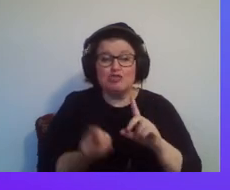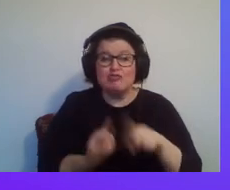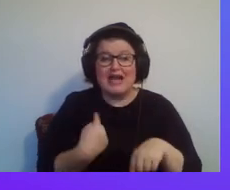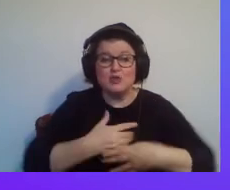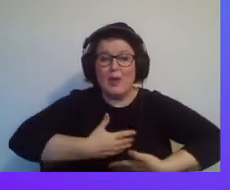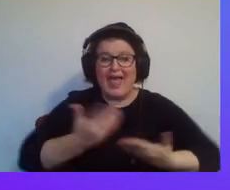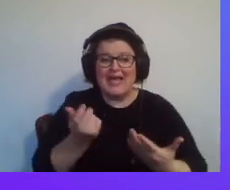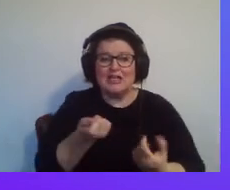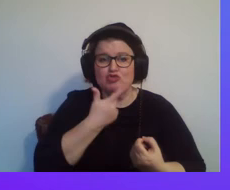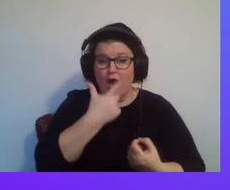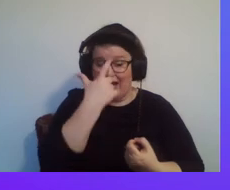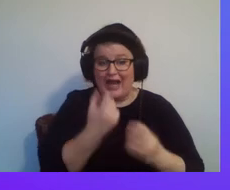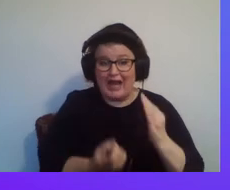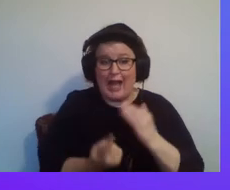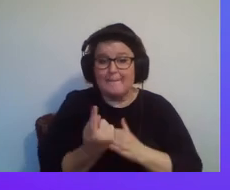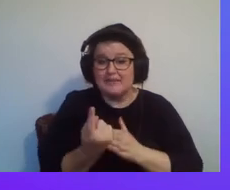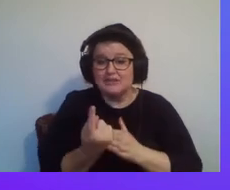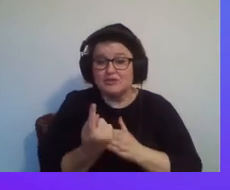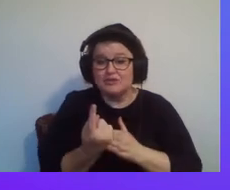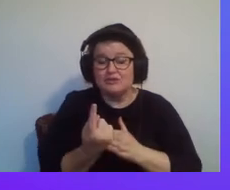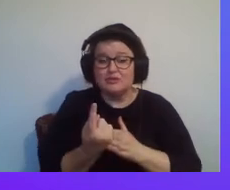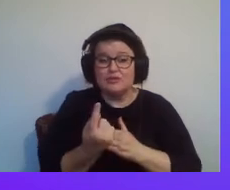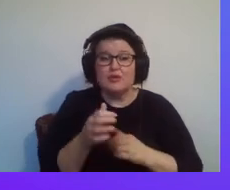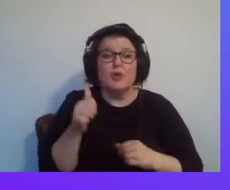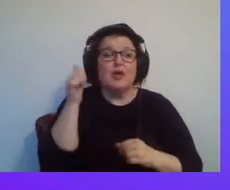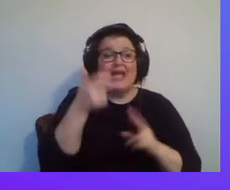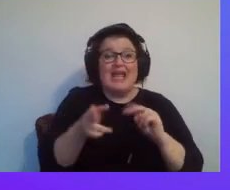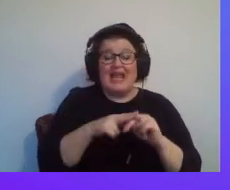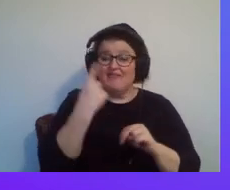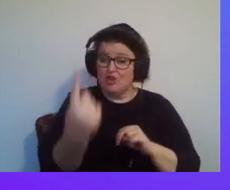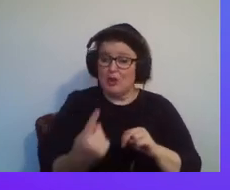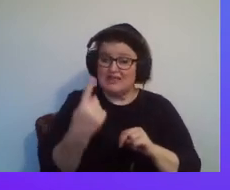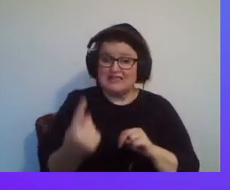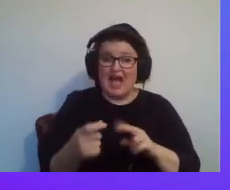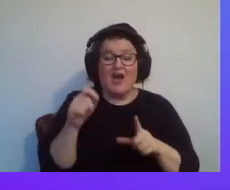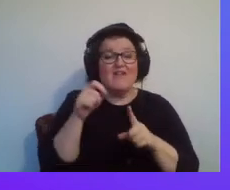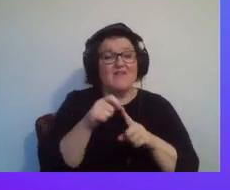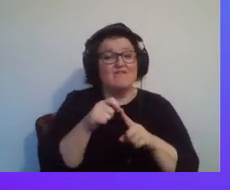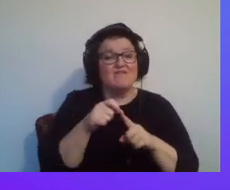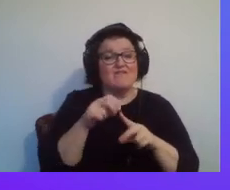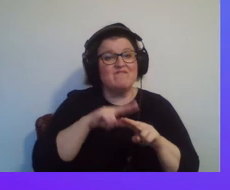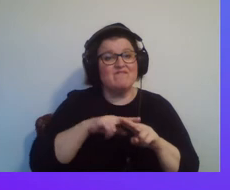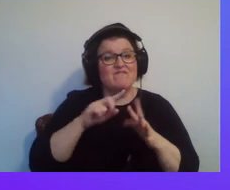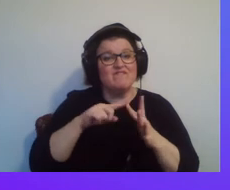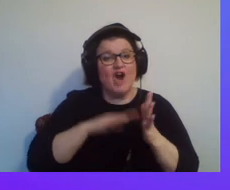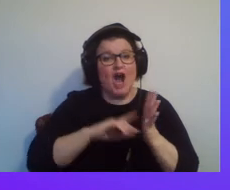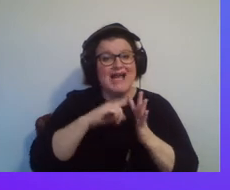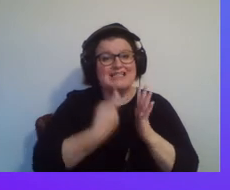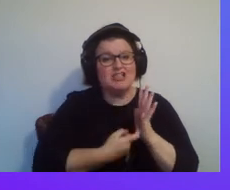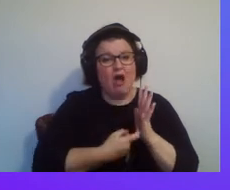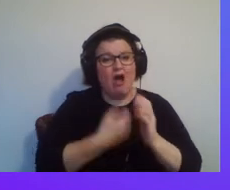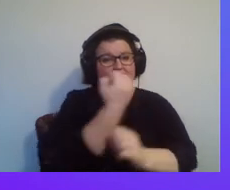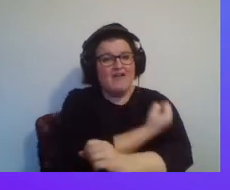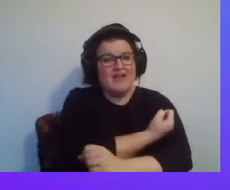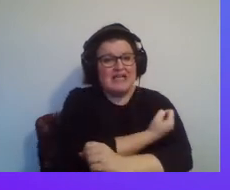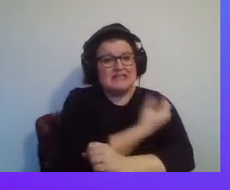the vaccine, we ask people to sit for 15 minutes after they've had the vaccine to observe. And if you are